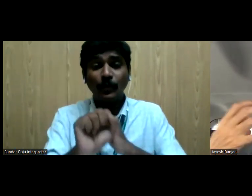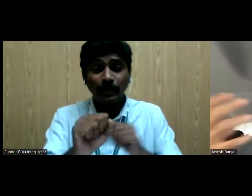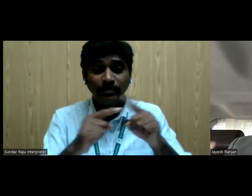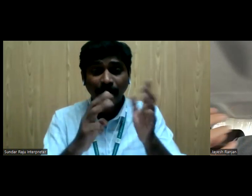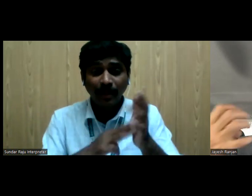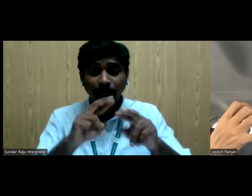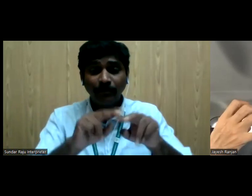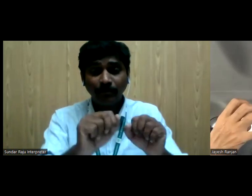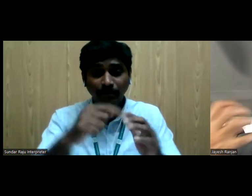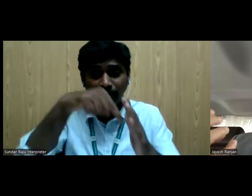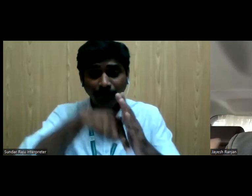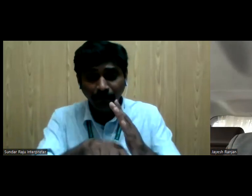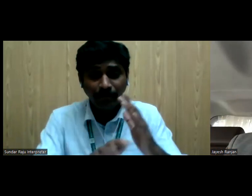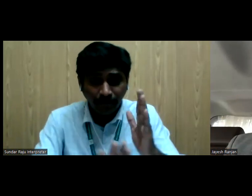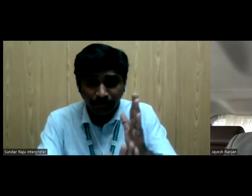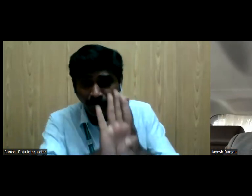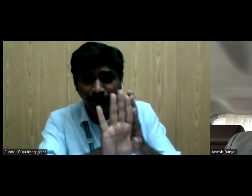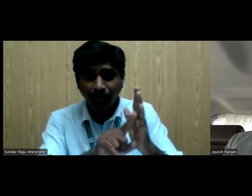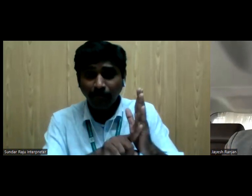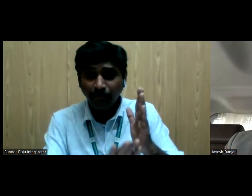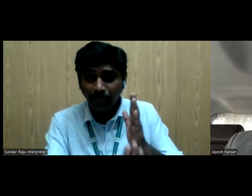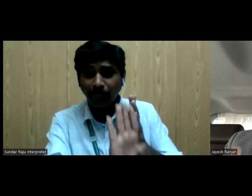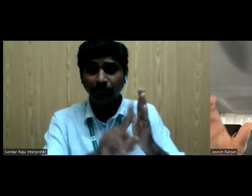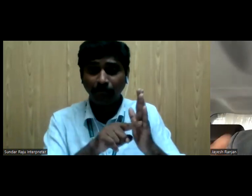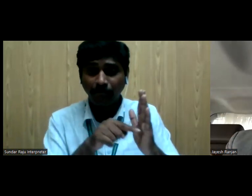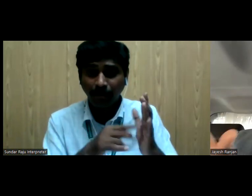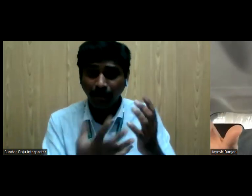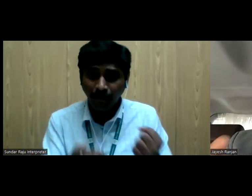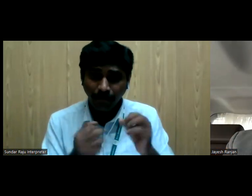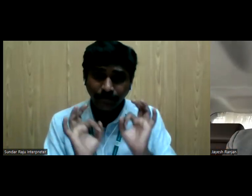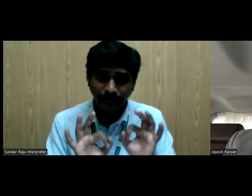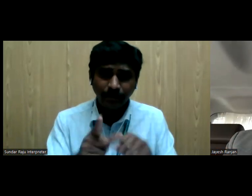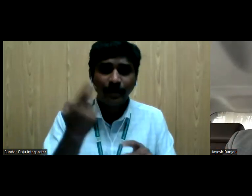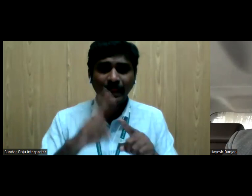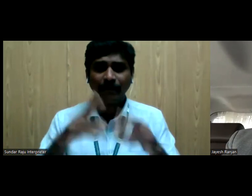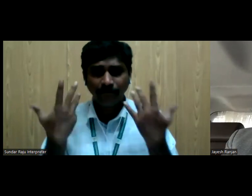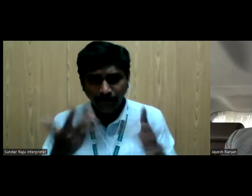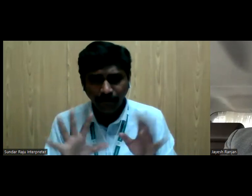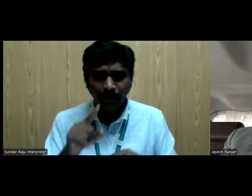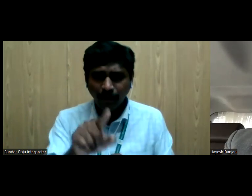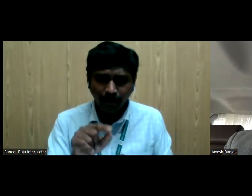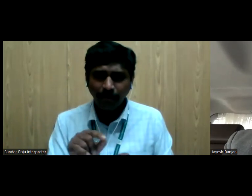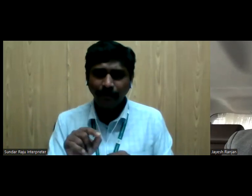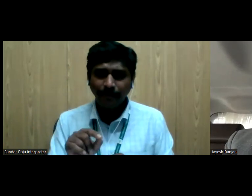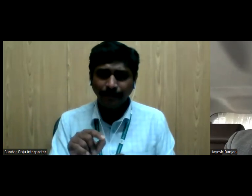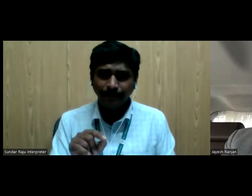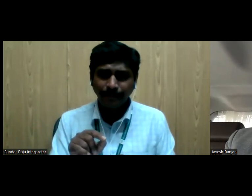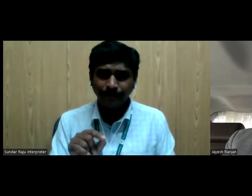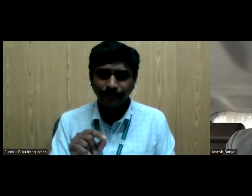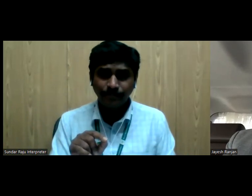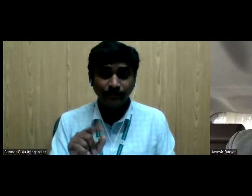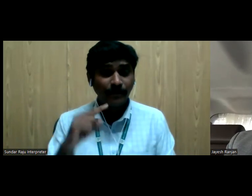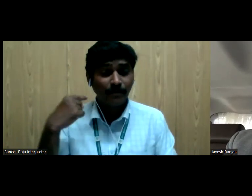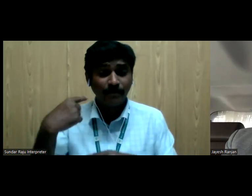kind, where there is no way in which you can focus on anything concrete, then finding a regular employment